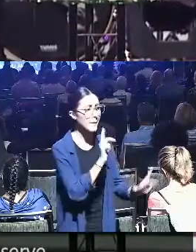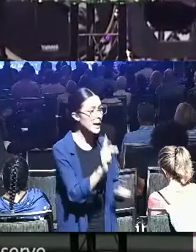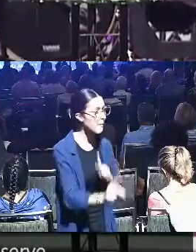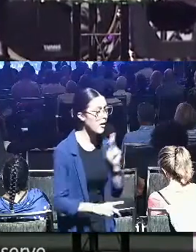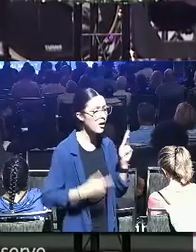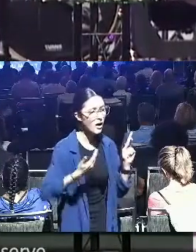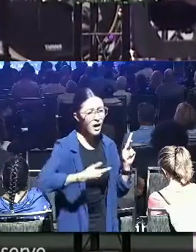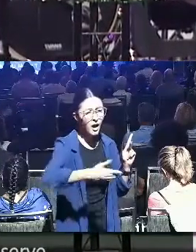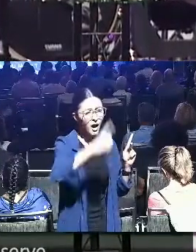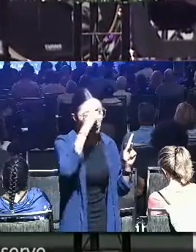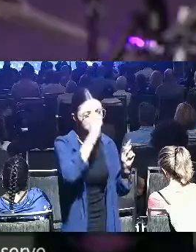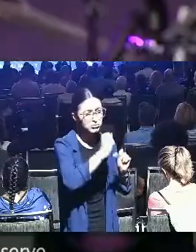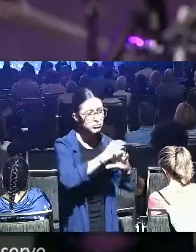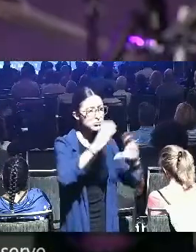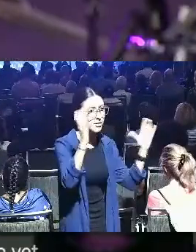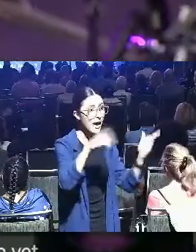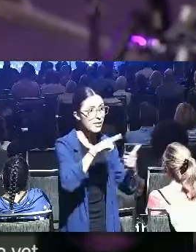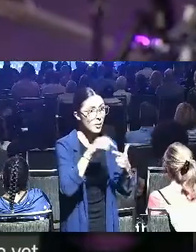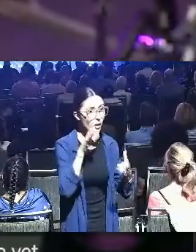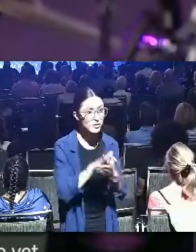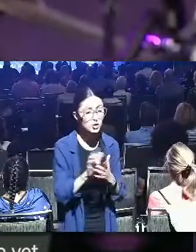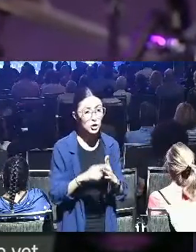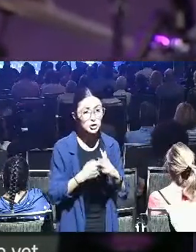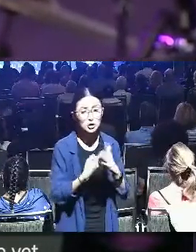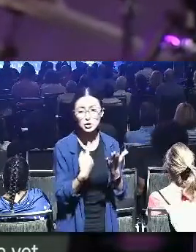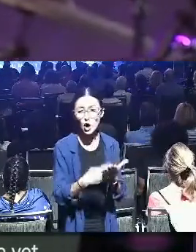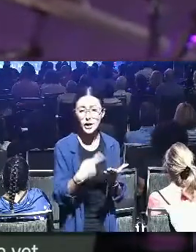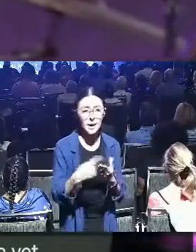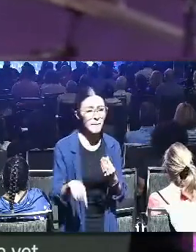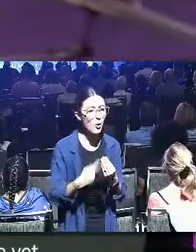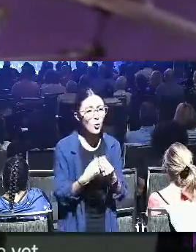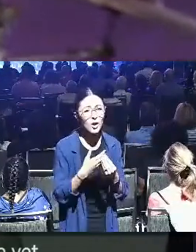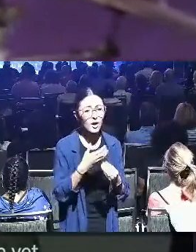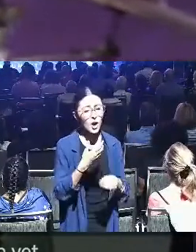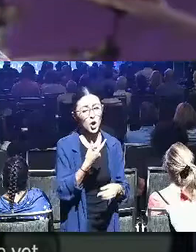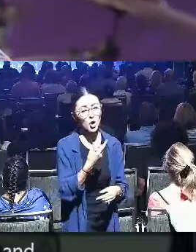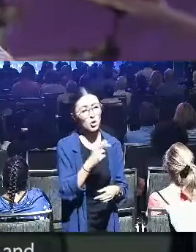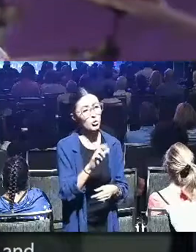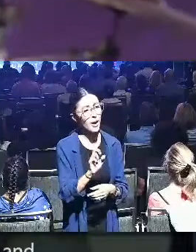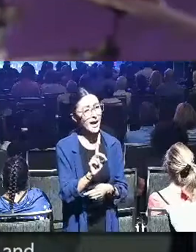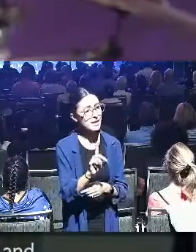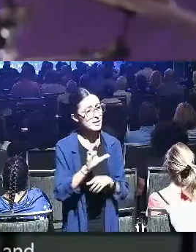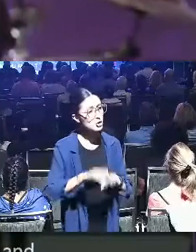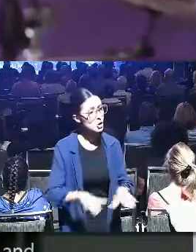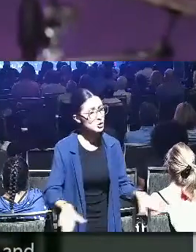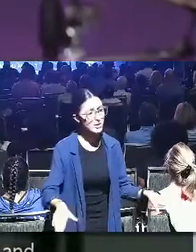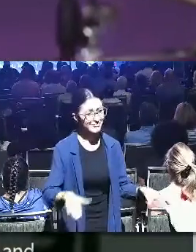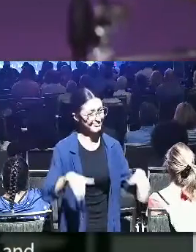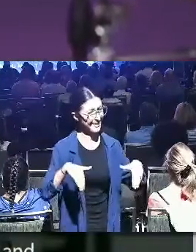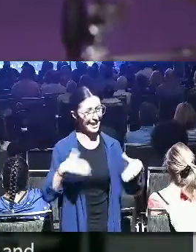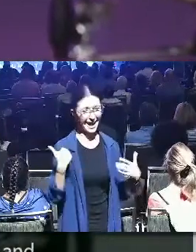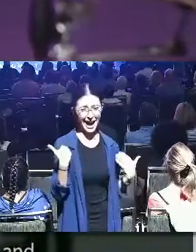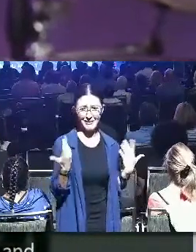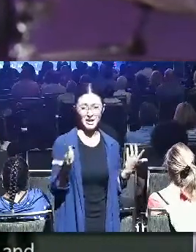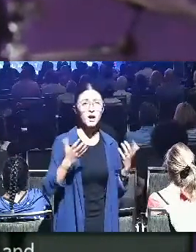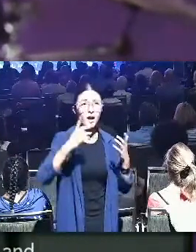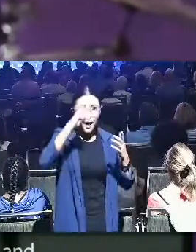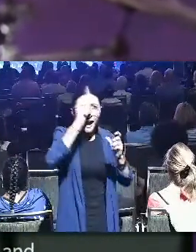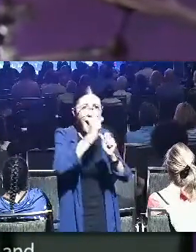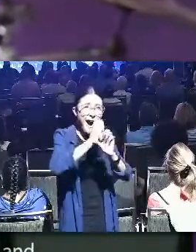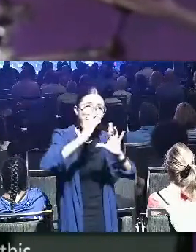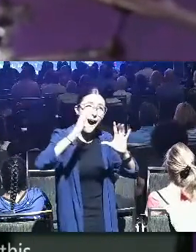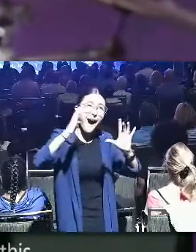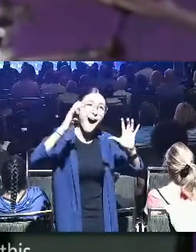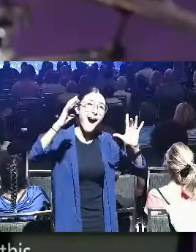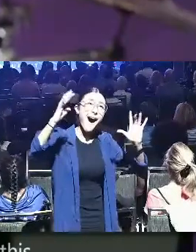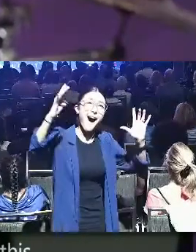yet. The other day, she's like, man, little Dylan is really growing up, and we're in the middle of this conversation. And then she goes, Dylan is really growing up. I'm like, who's